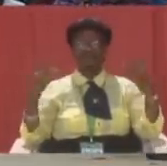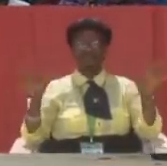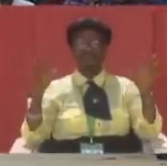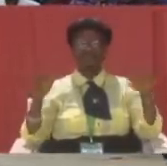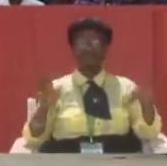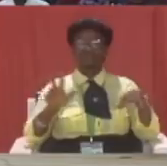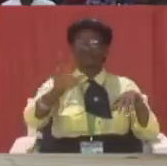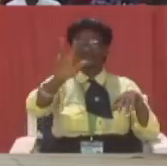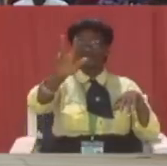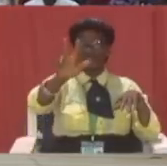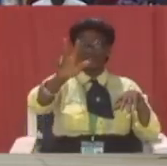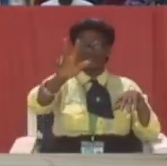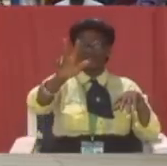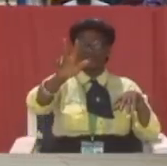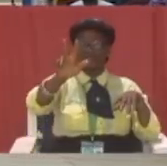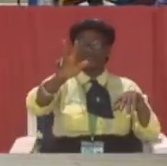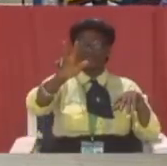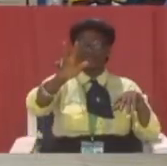Three.